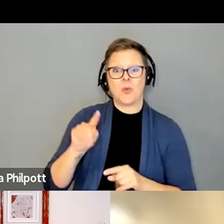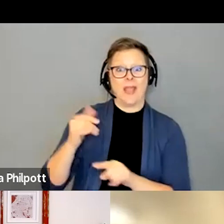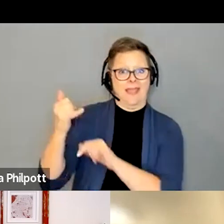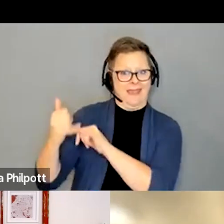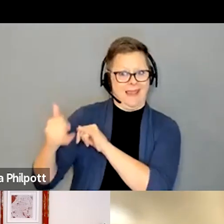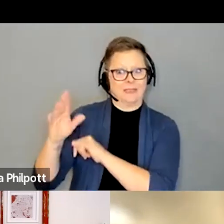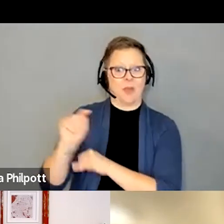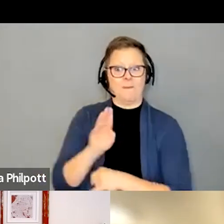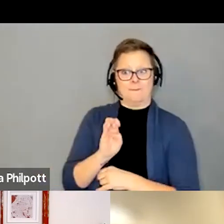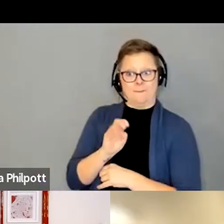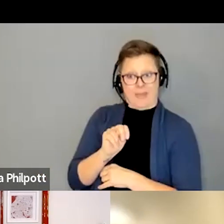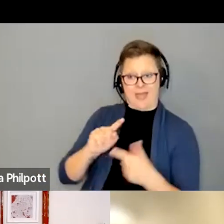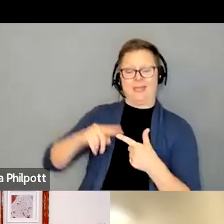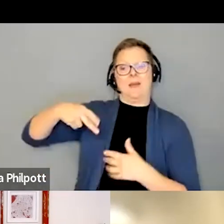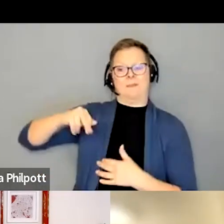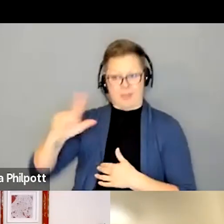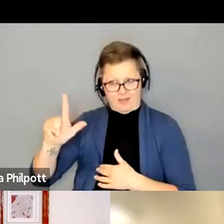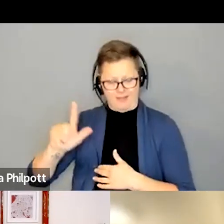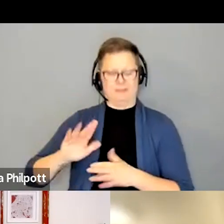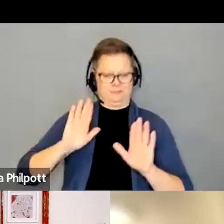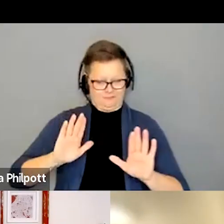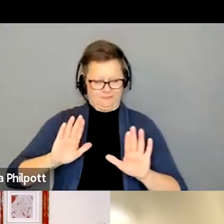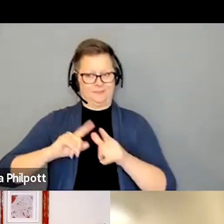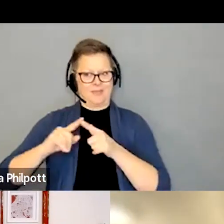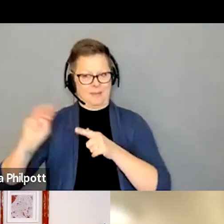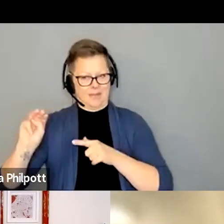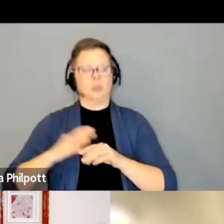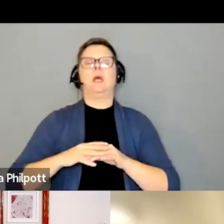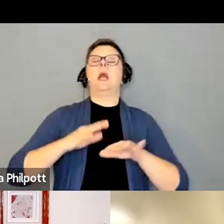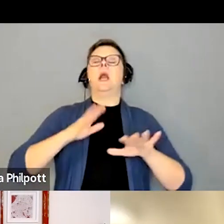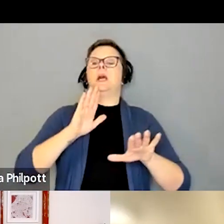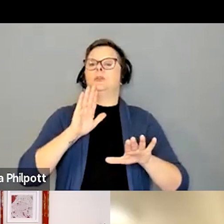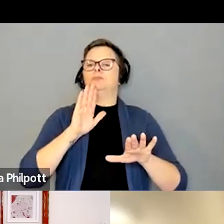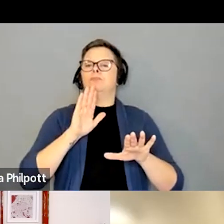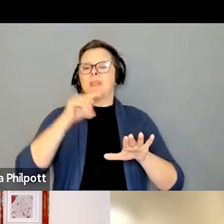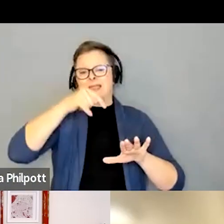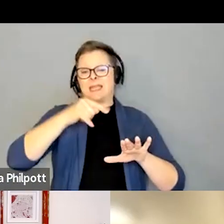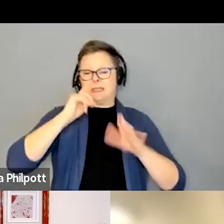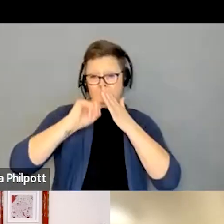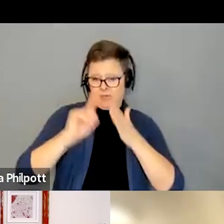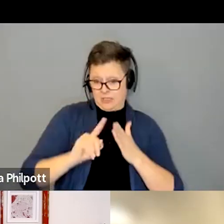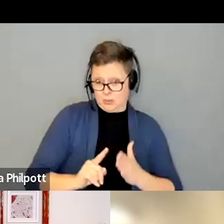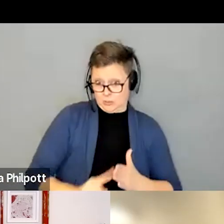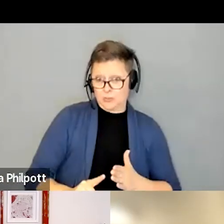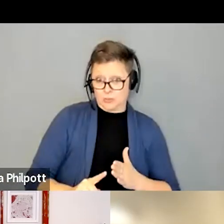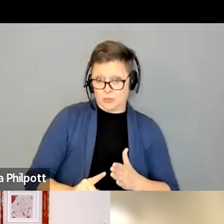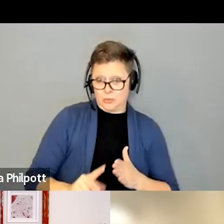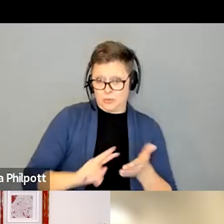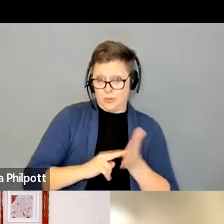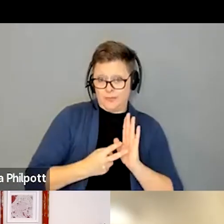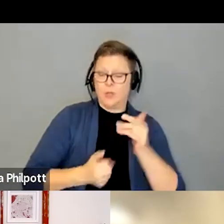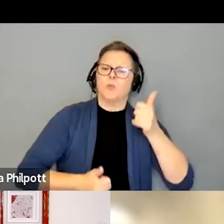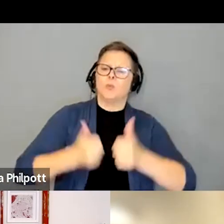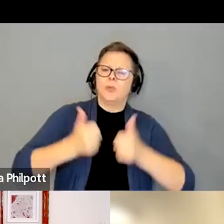and go to Paul and then Mahadeo. In your opinion, given the insights from this study, what topic area or